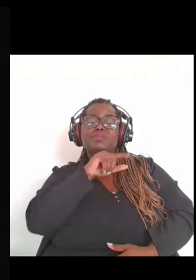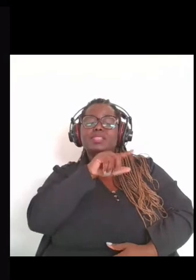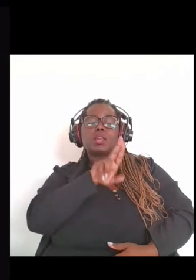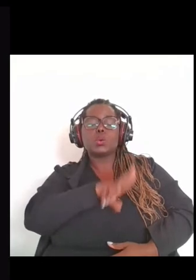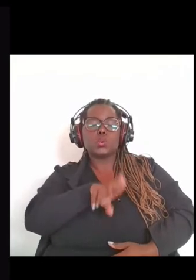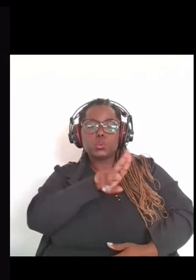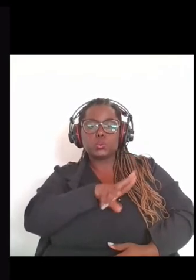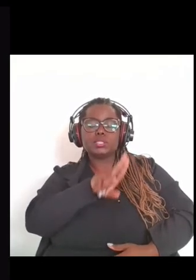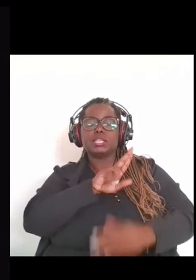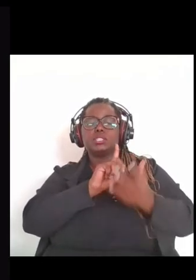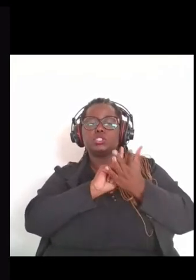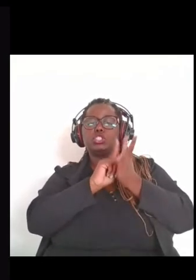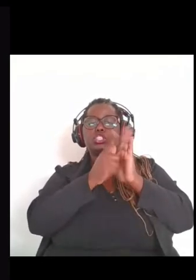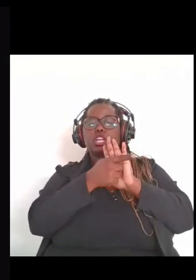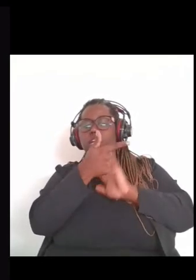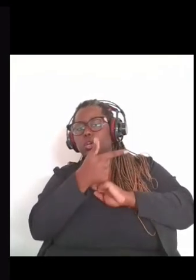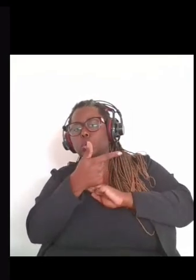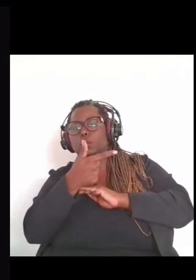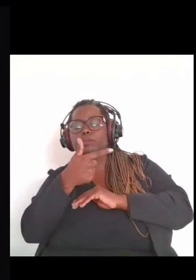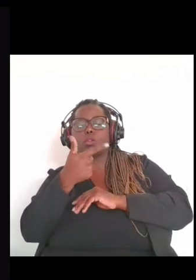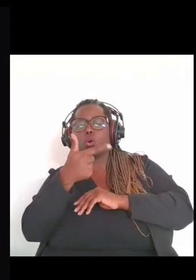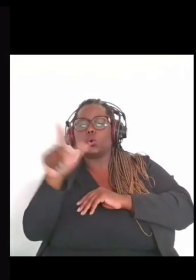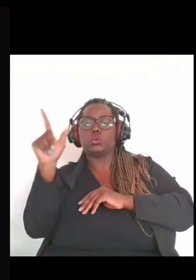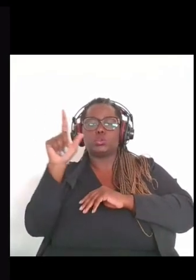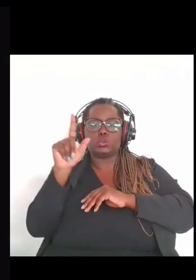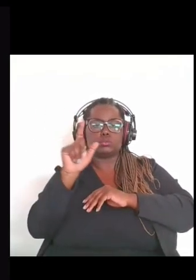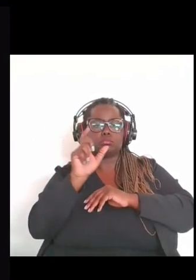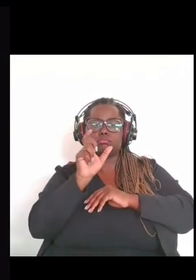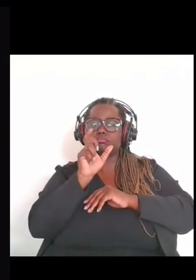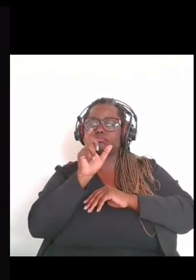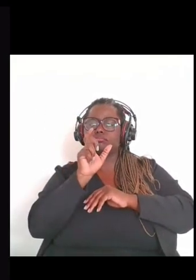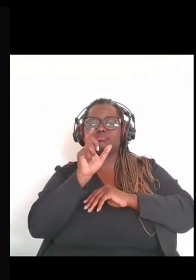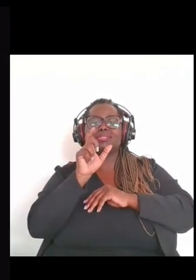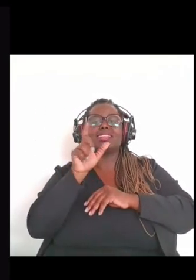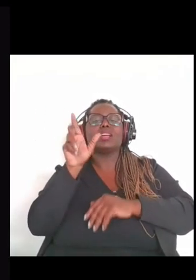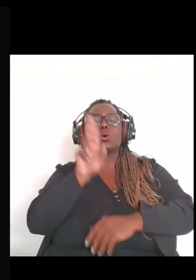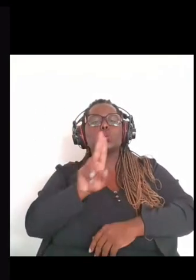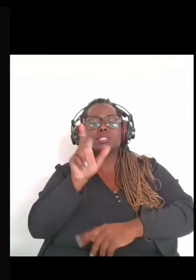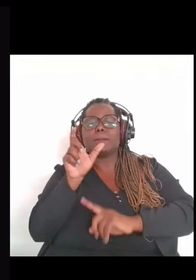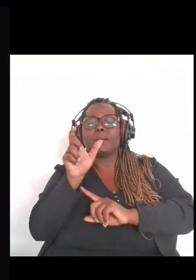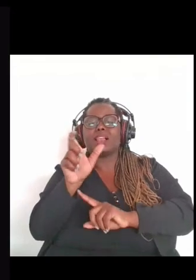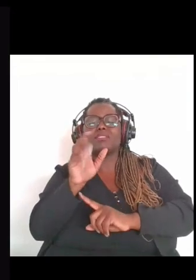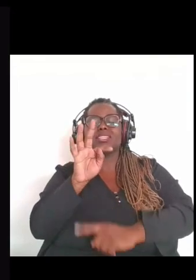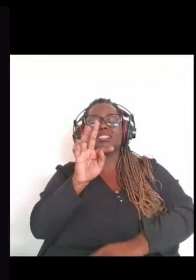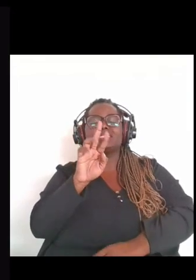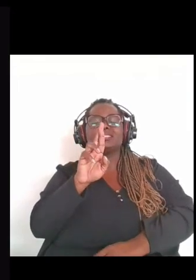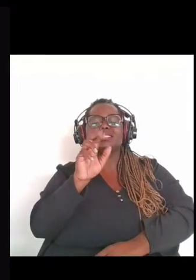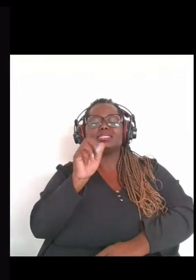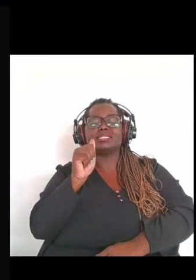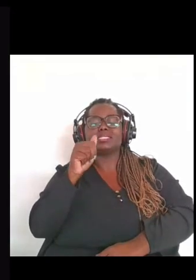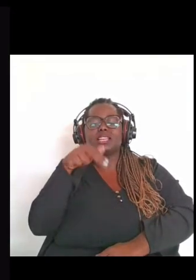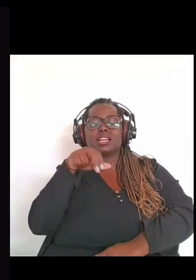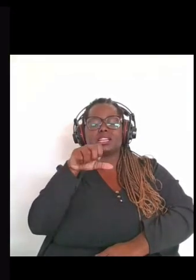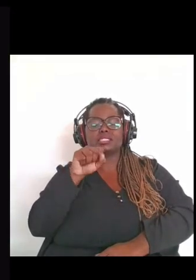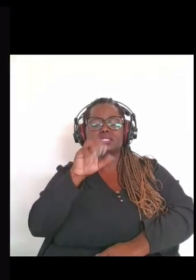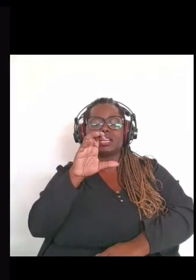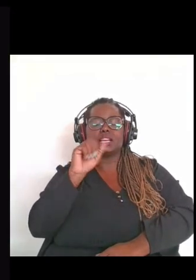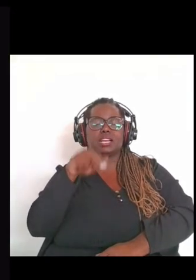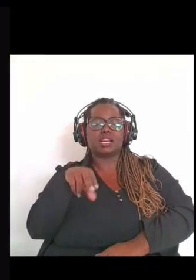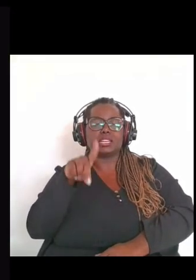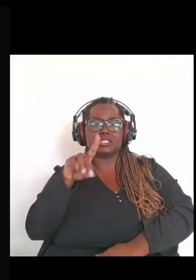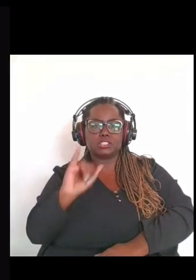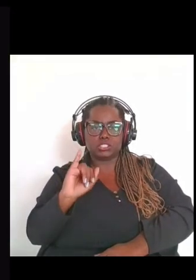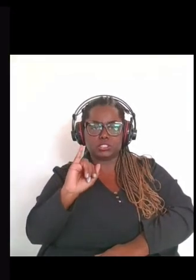and calls it trans candy uh and and trans candy is a